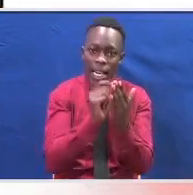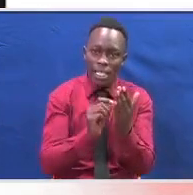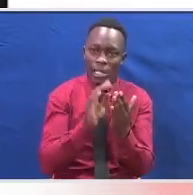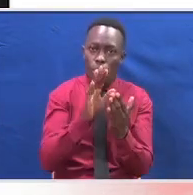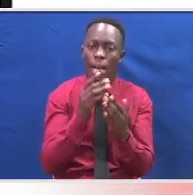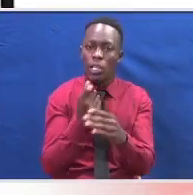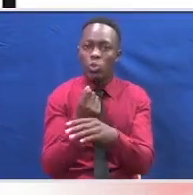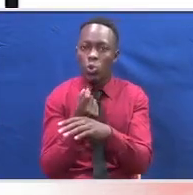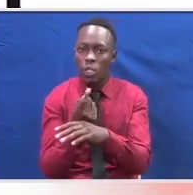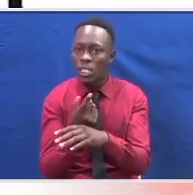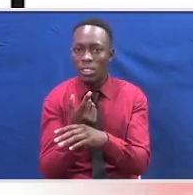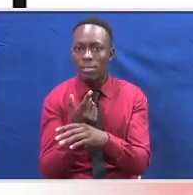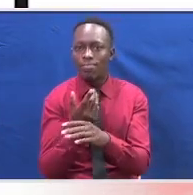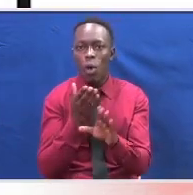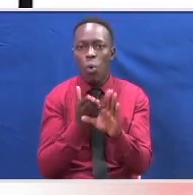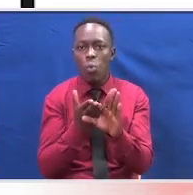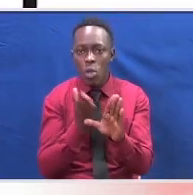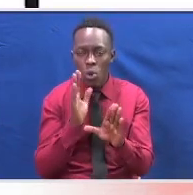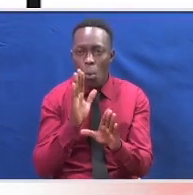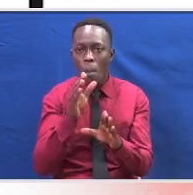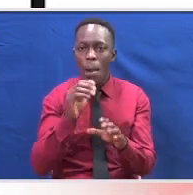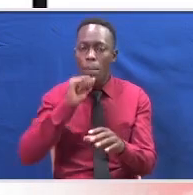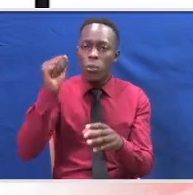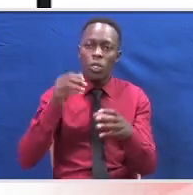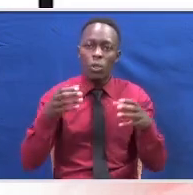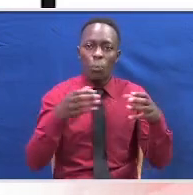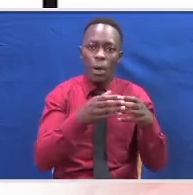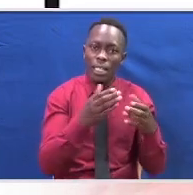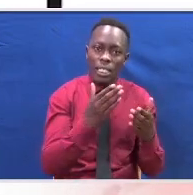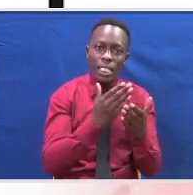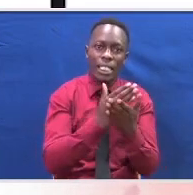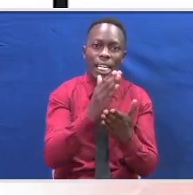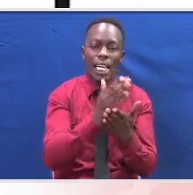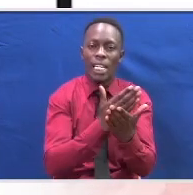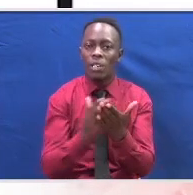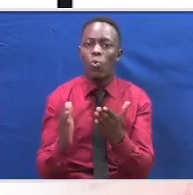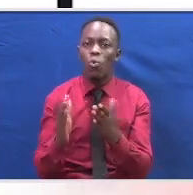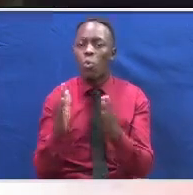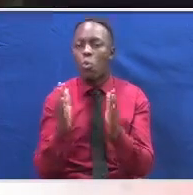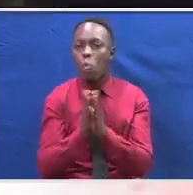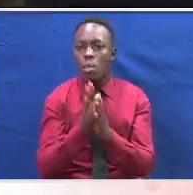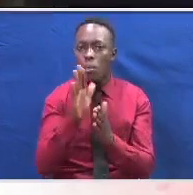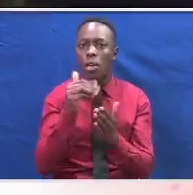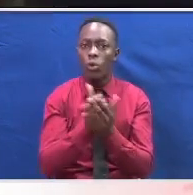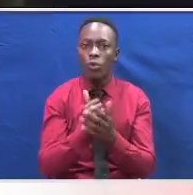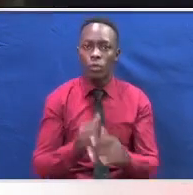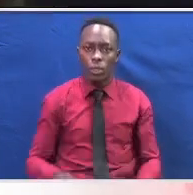resignation to the respective political party and sharing the same with her office.